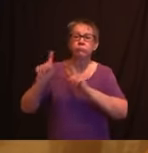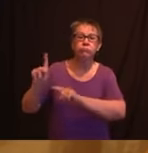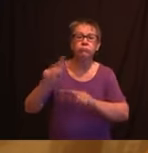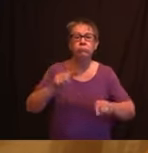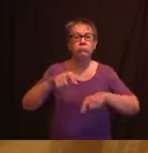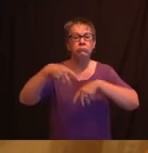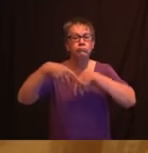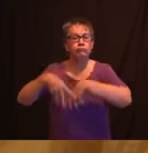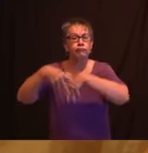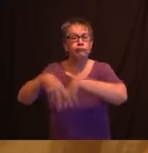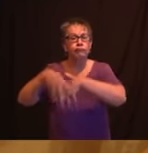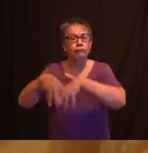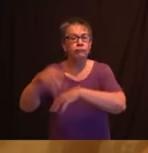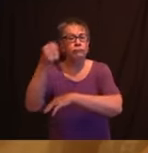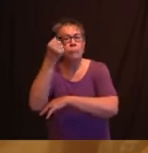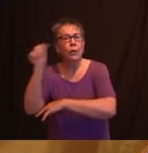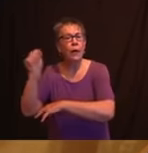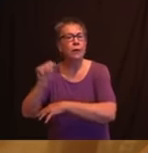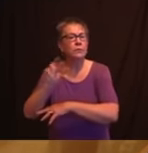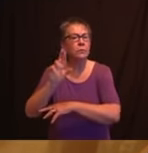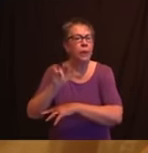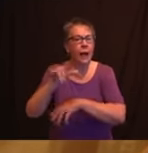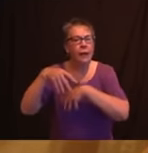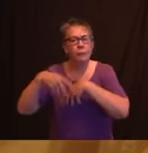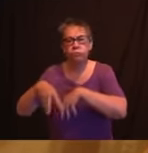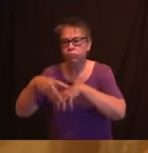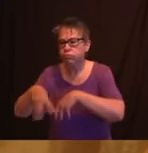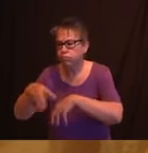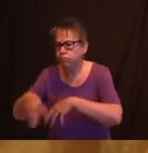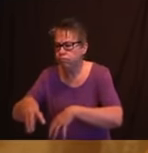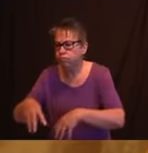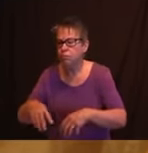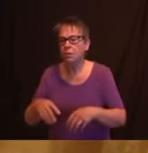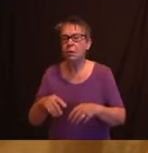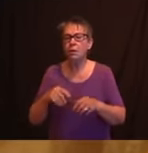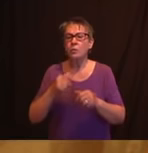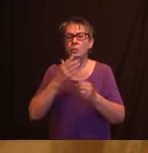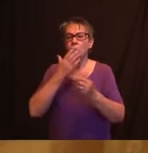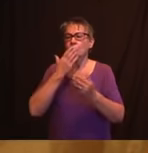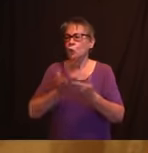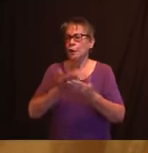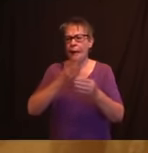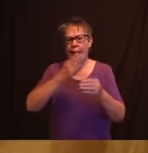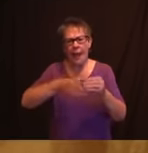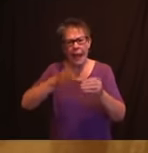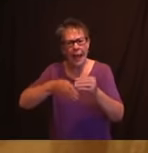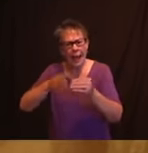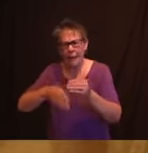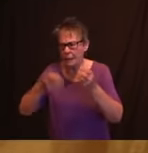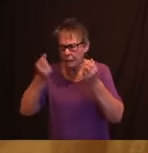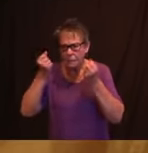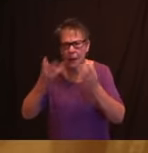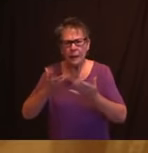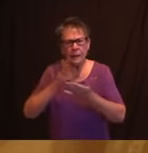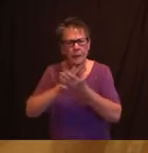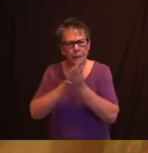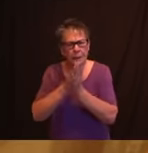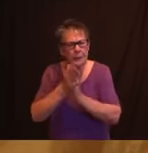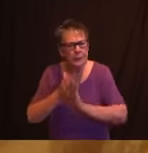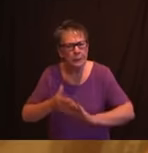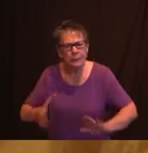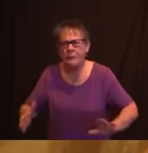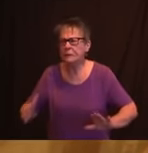one ended with the gathering ended peacefully, the gathering ended peacefully, the march ended peacefully, and